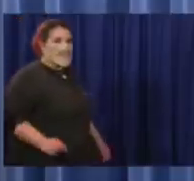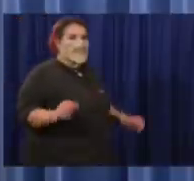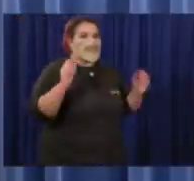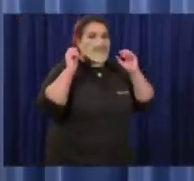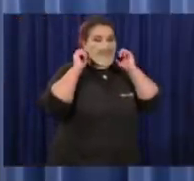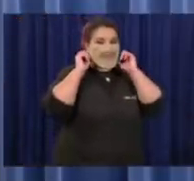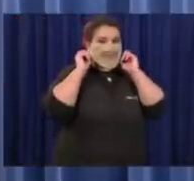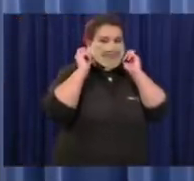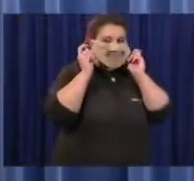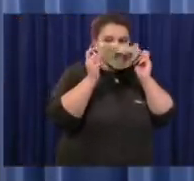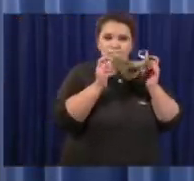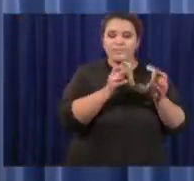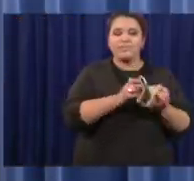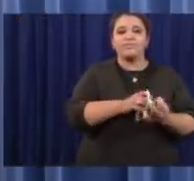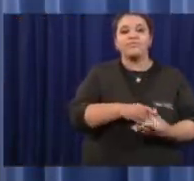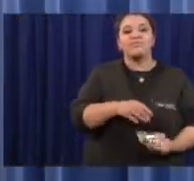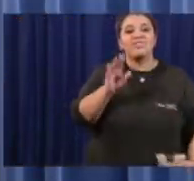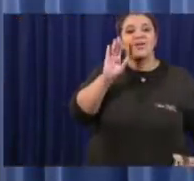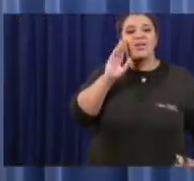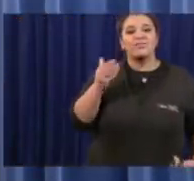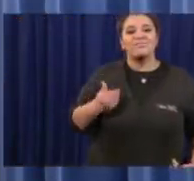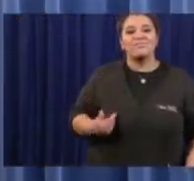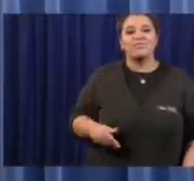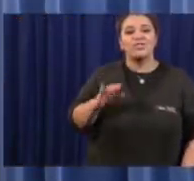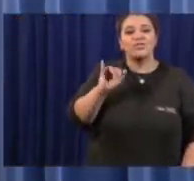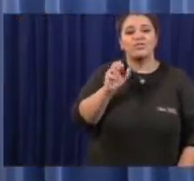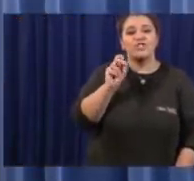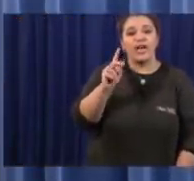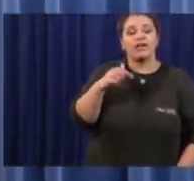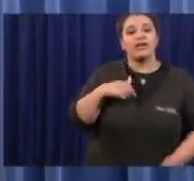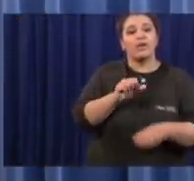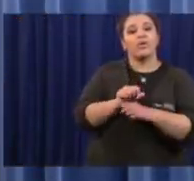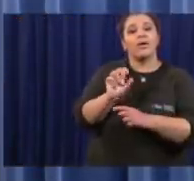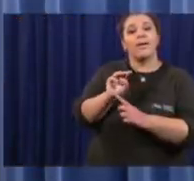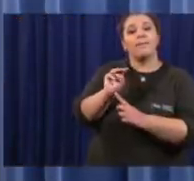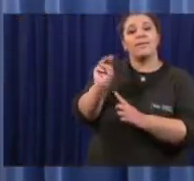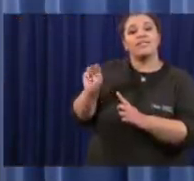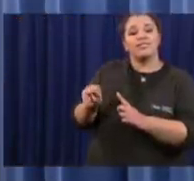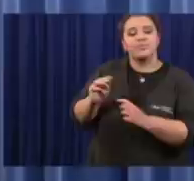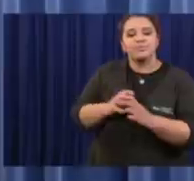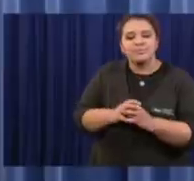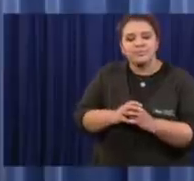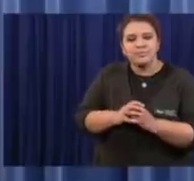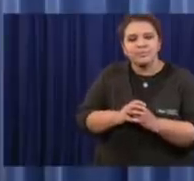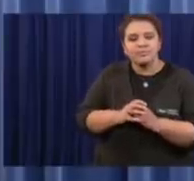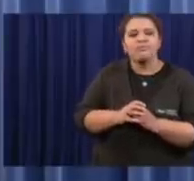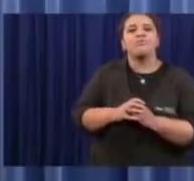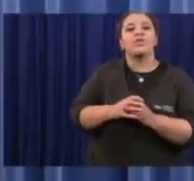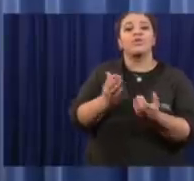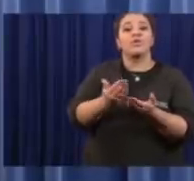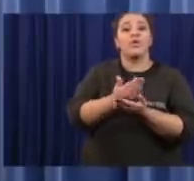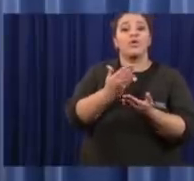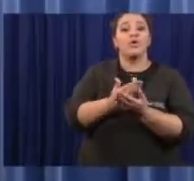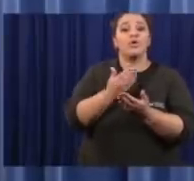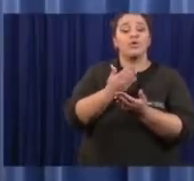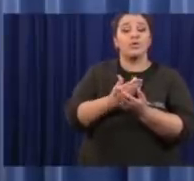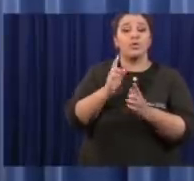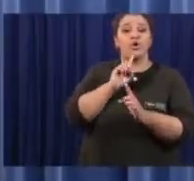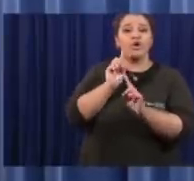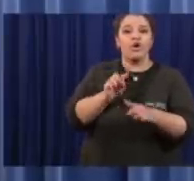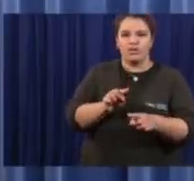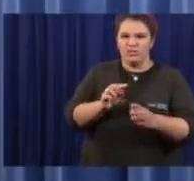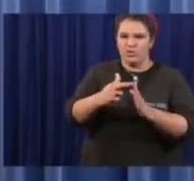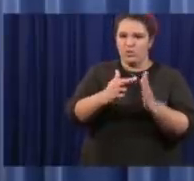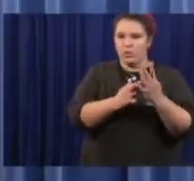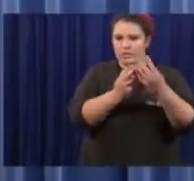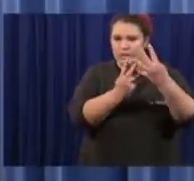Hi, Governor. Jack Windsor, WMFD-TV, Mansfield. My question is for you. The new order has a long list of rules, and